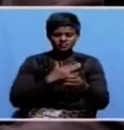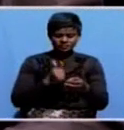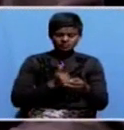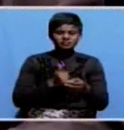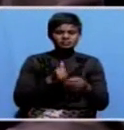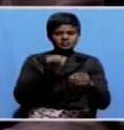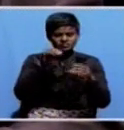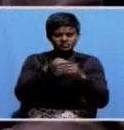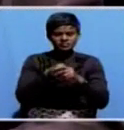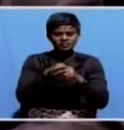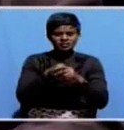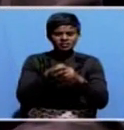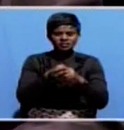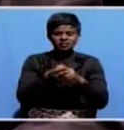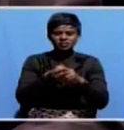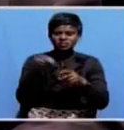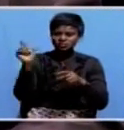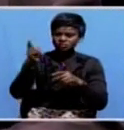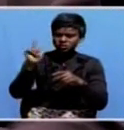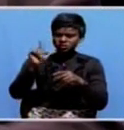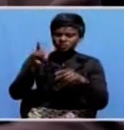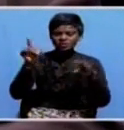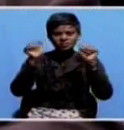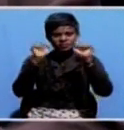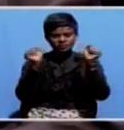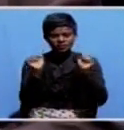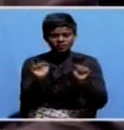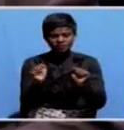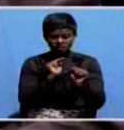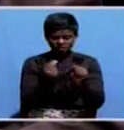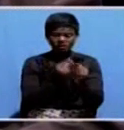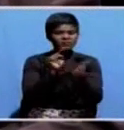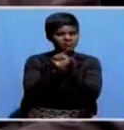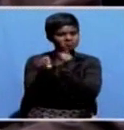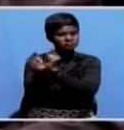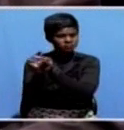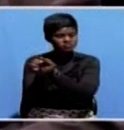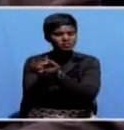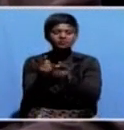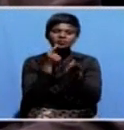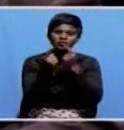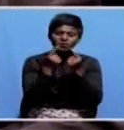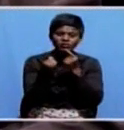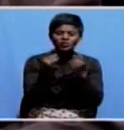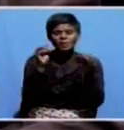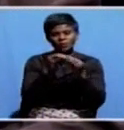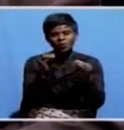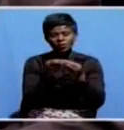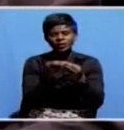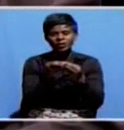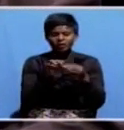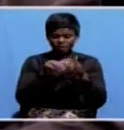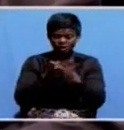in MMD structures, and we would interact and talk about